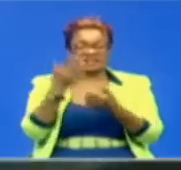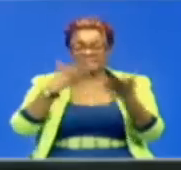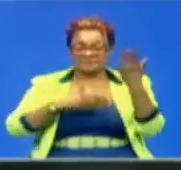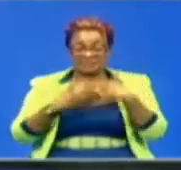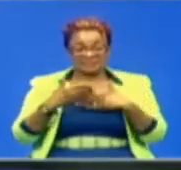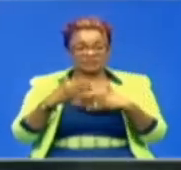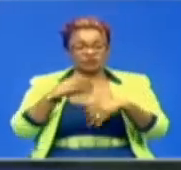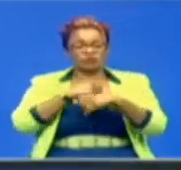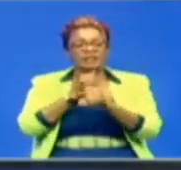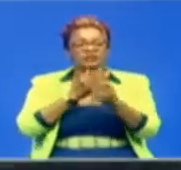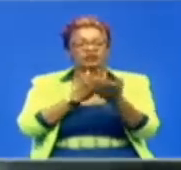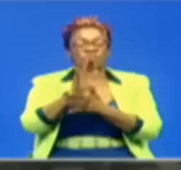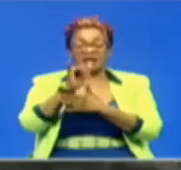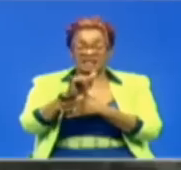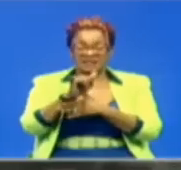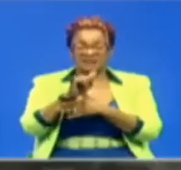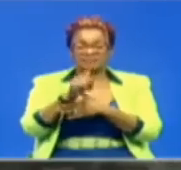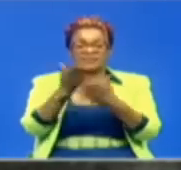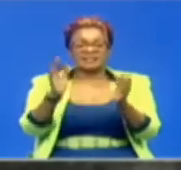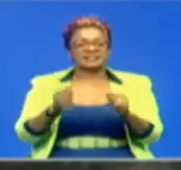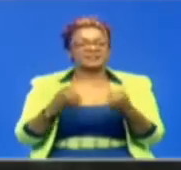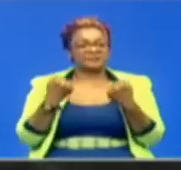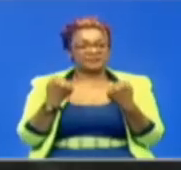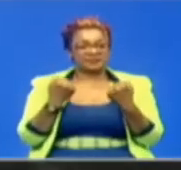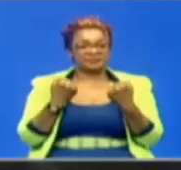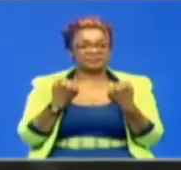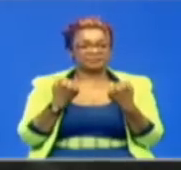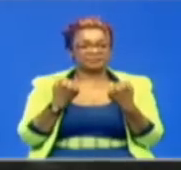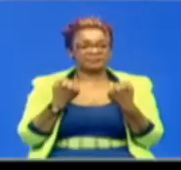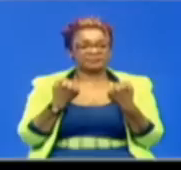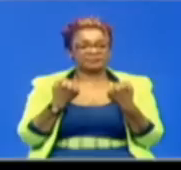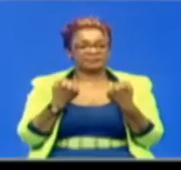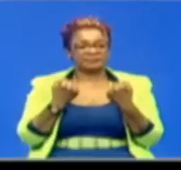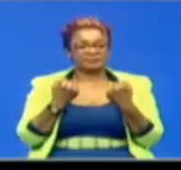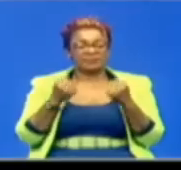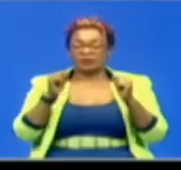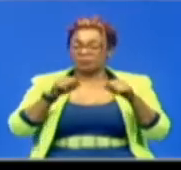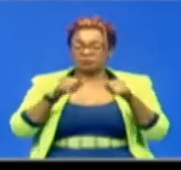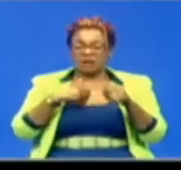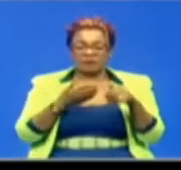to ensure that these butterflies are safe? Unaweza kutafuta njia yoyote ambayo